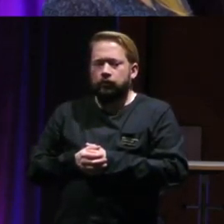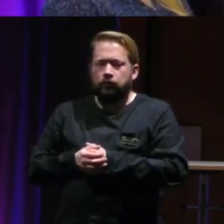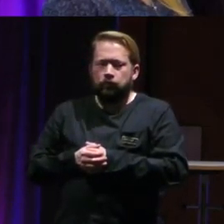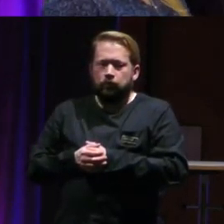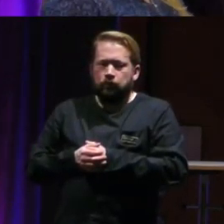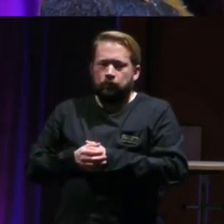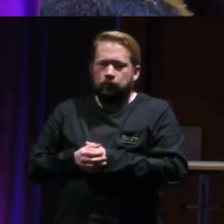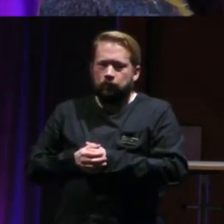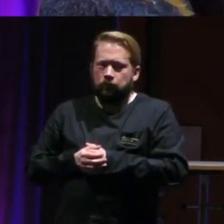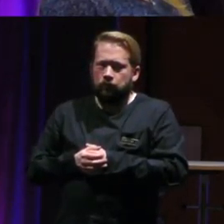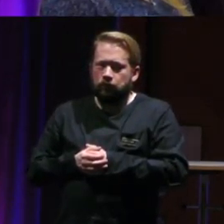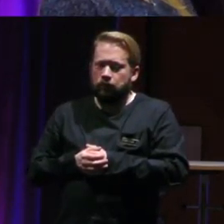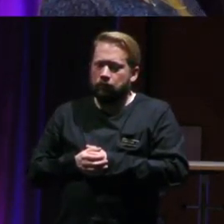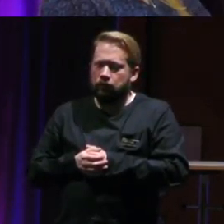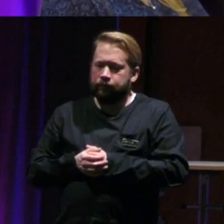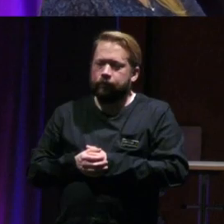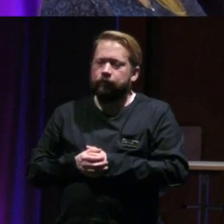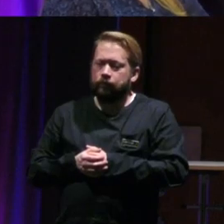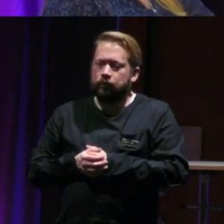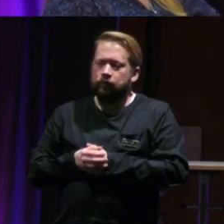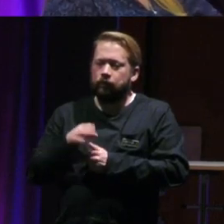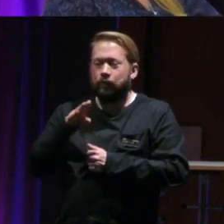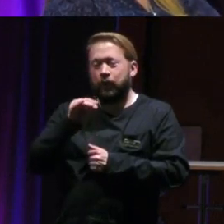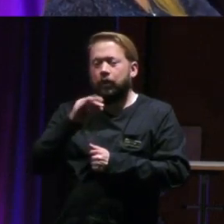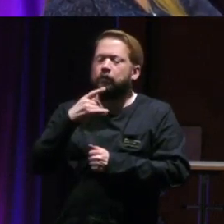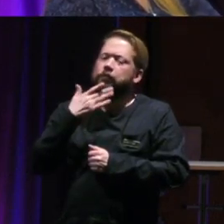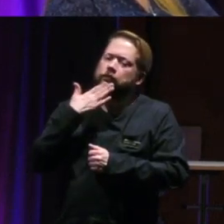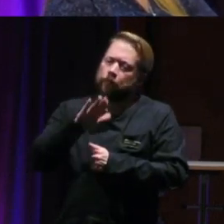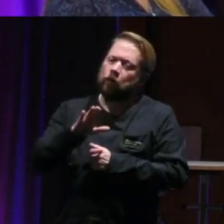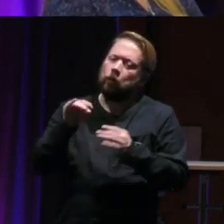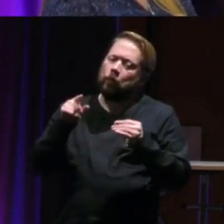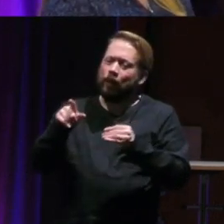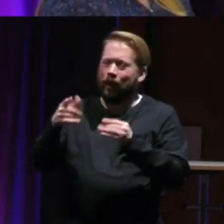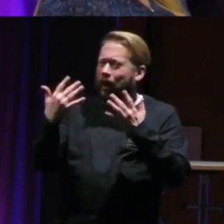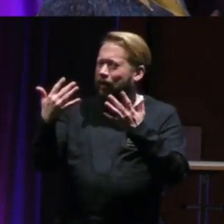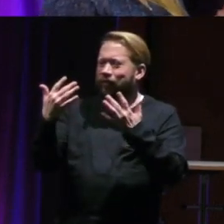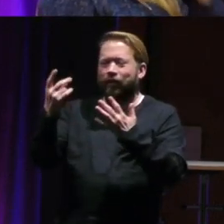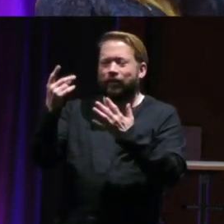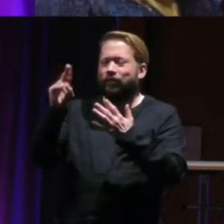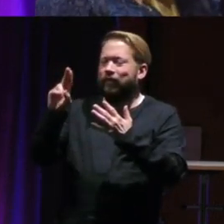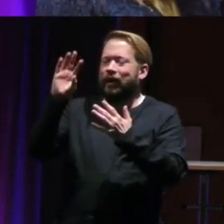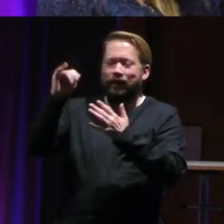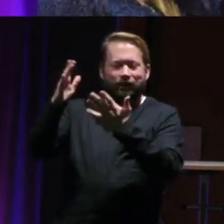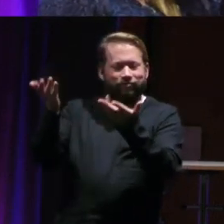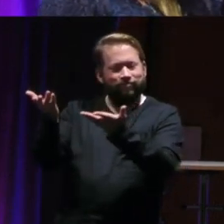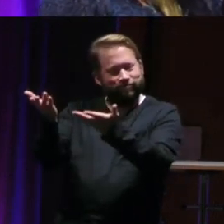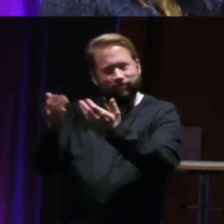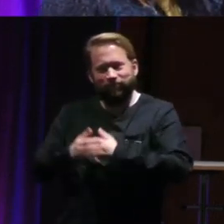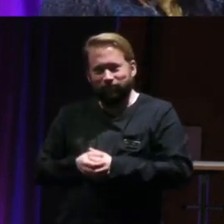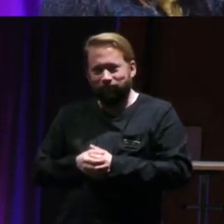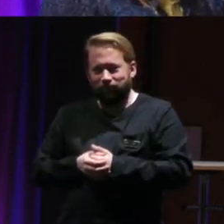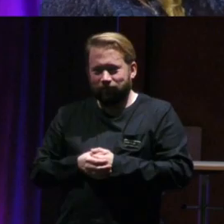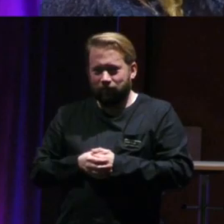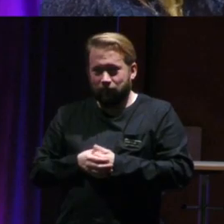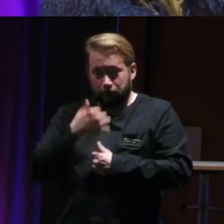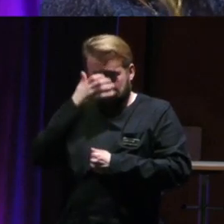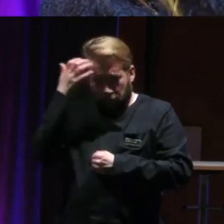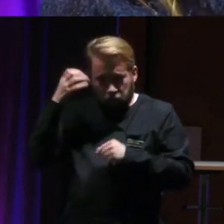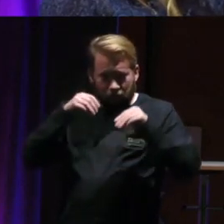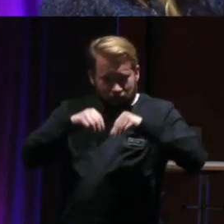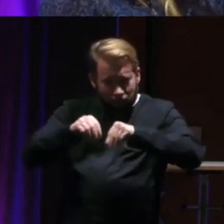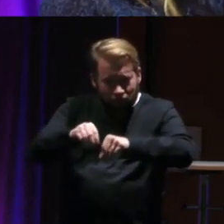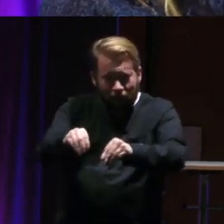You are living in another reality, I think. What? Nothing. They cultivate the land, you know? And they